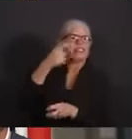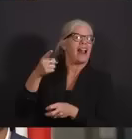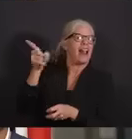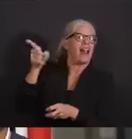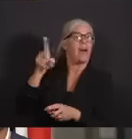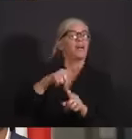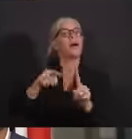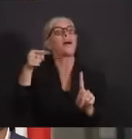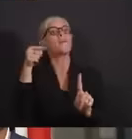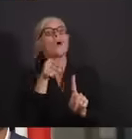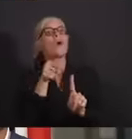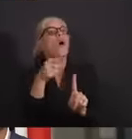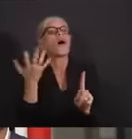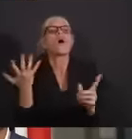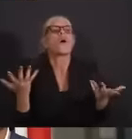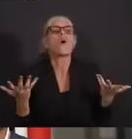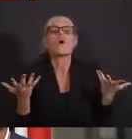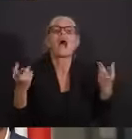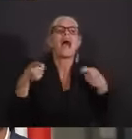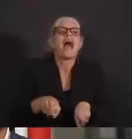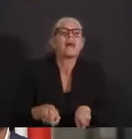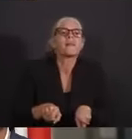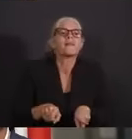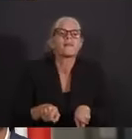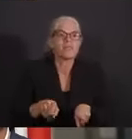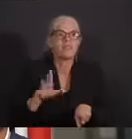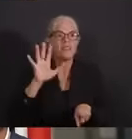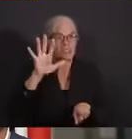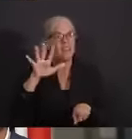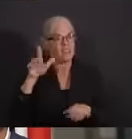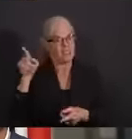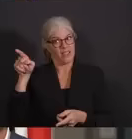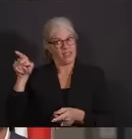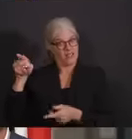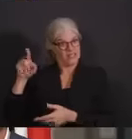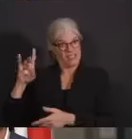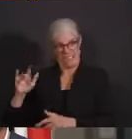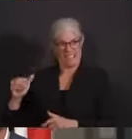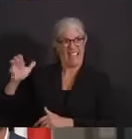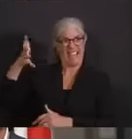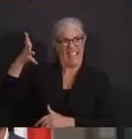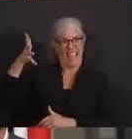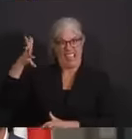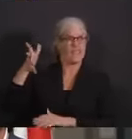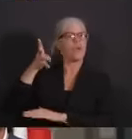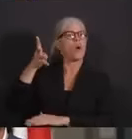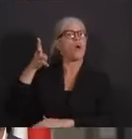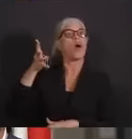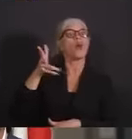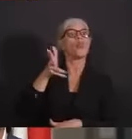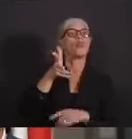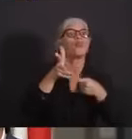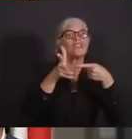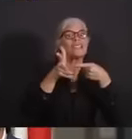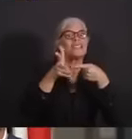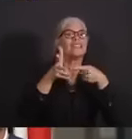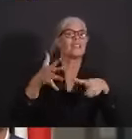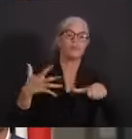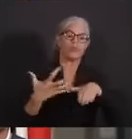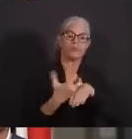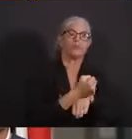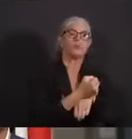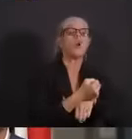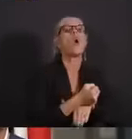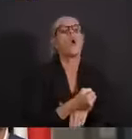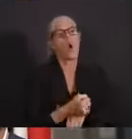shear or whatever happened, the fact that it did weaken before it made landfall is going to be benefit to us compared to what we were